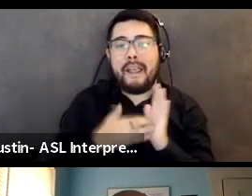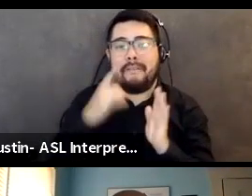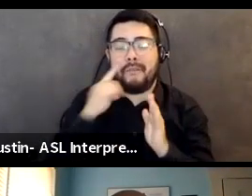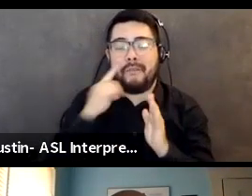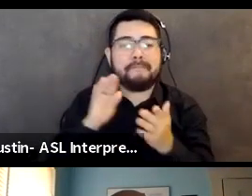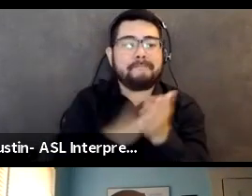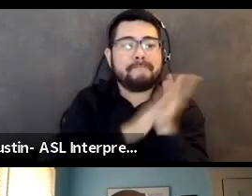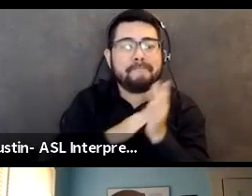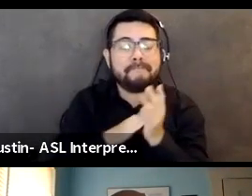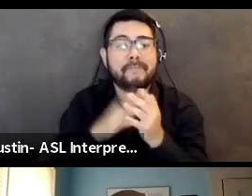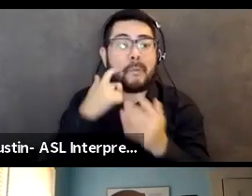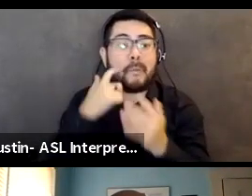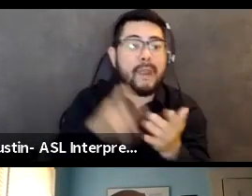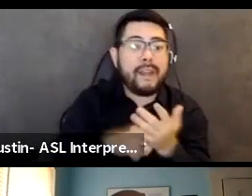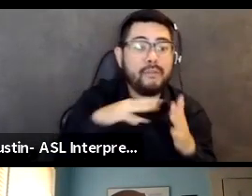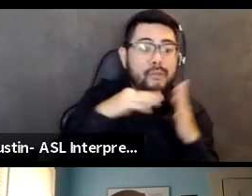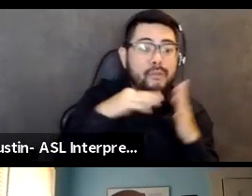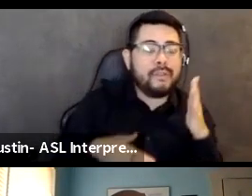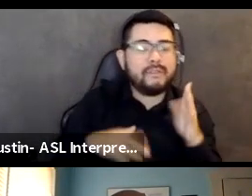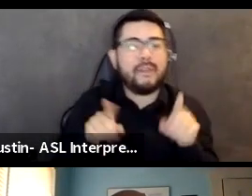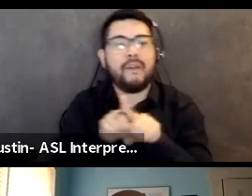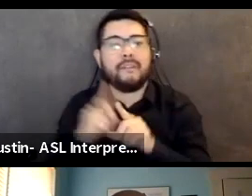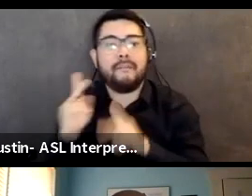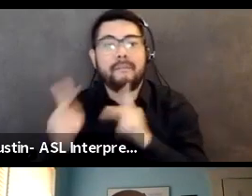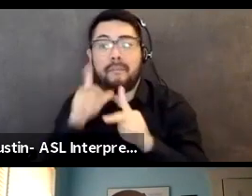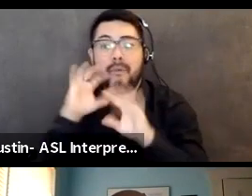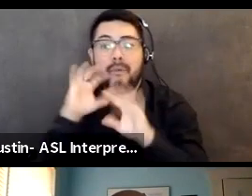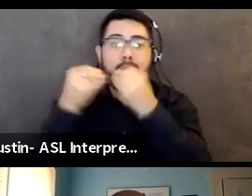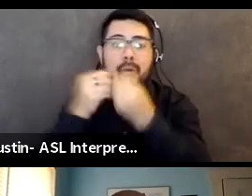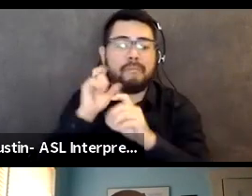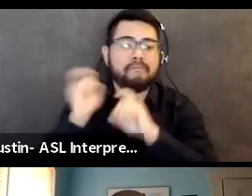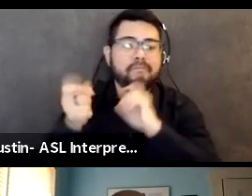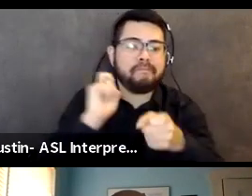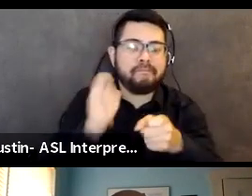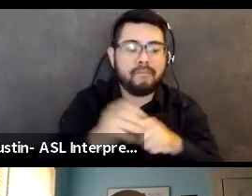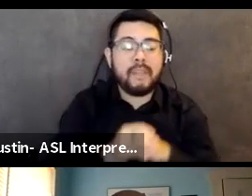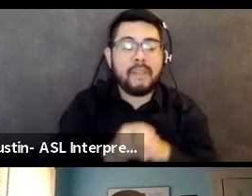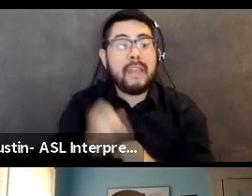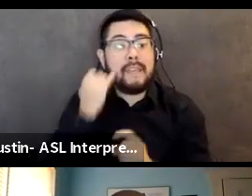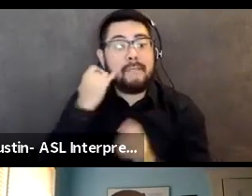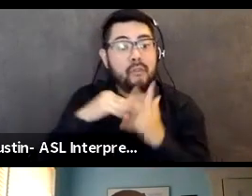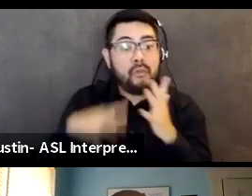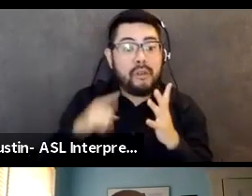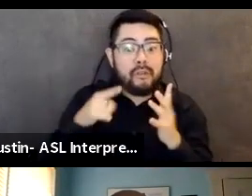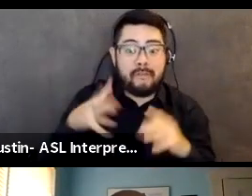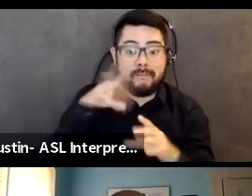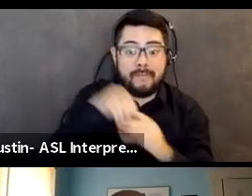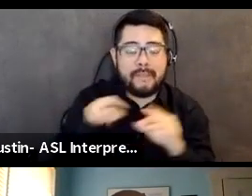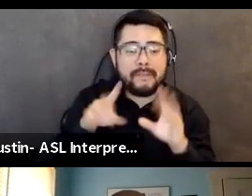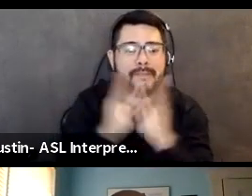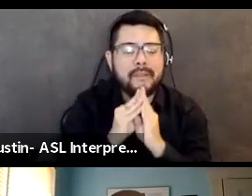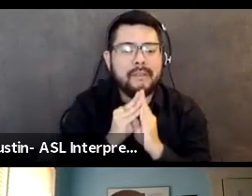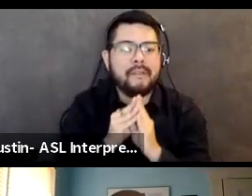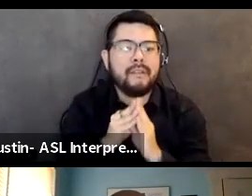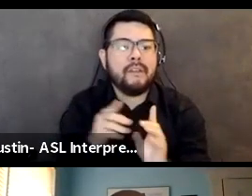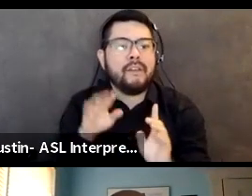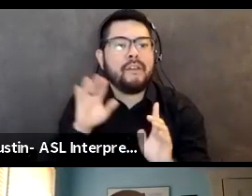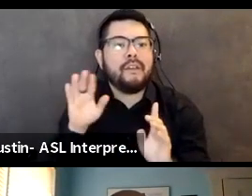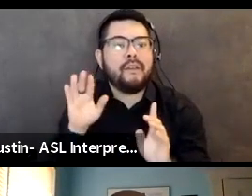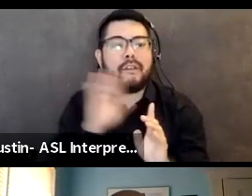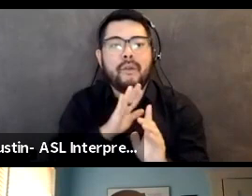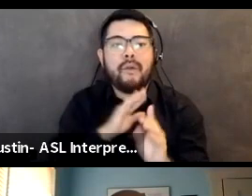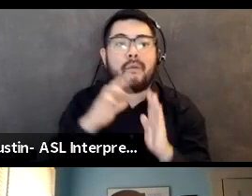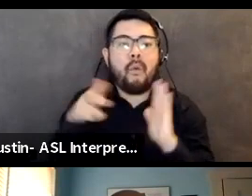donors and as a reminder to all of our students listening you are meant to be here and know that we have an entire community